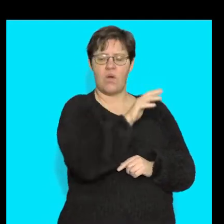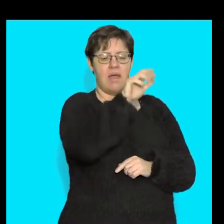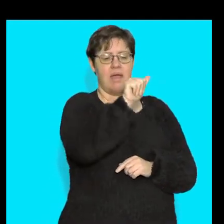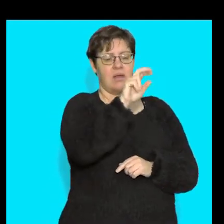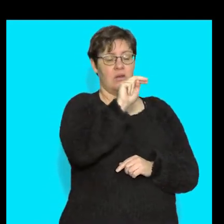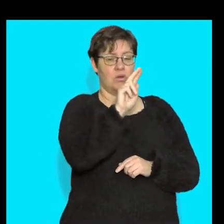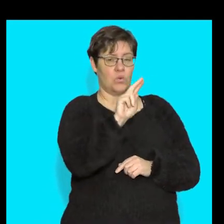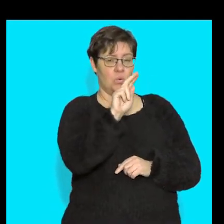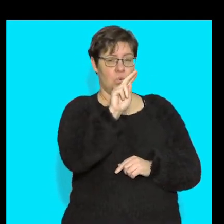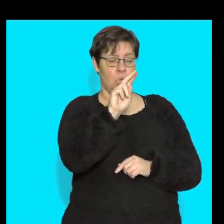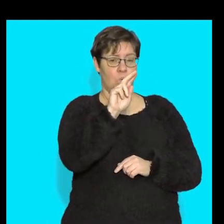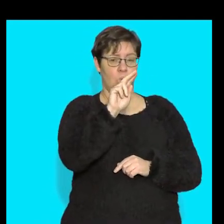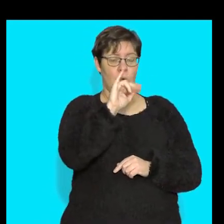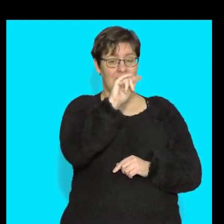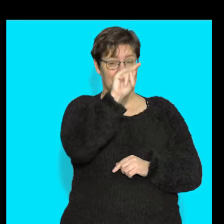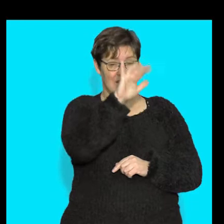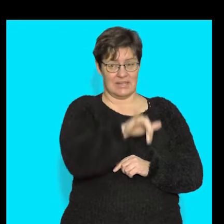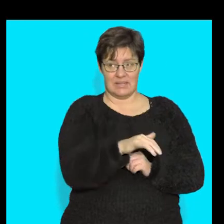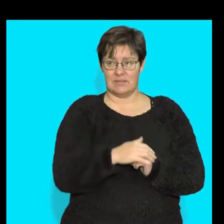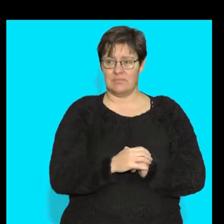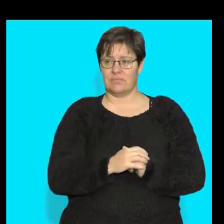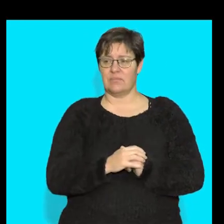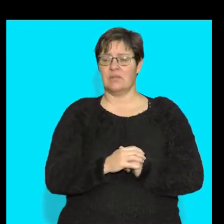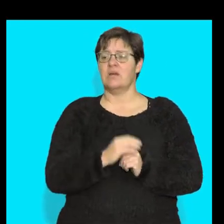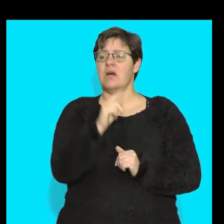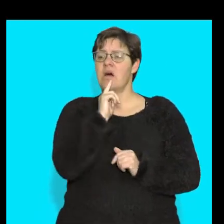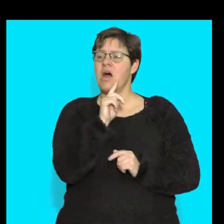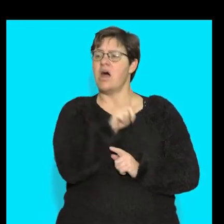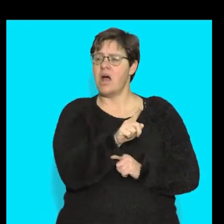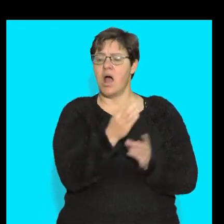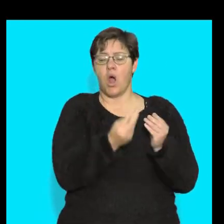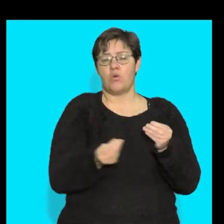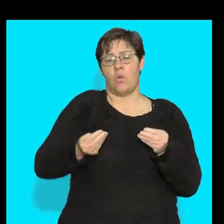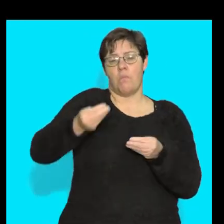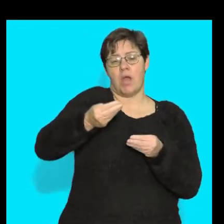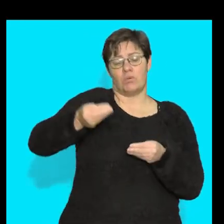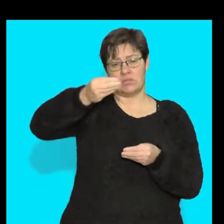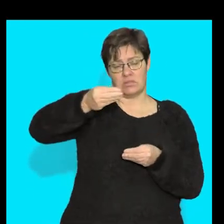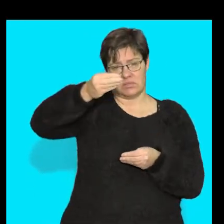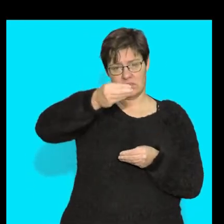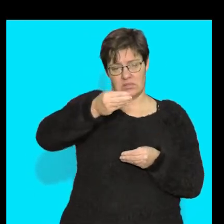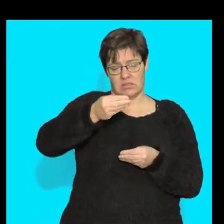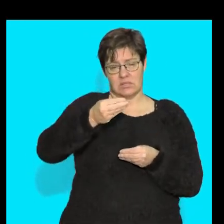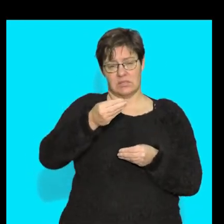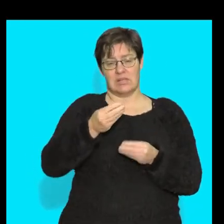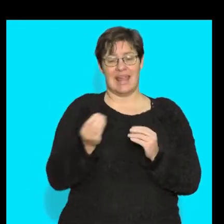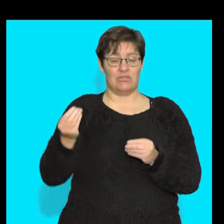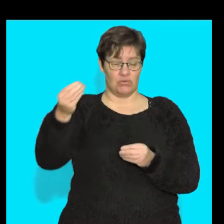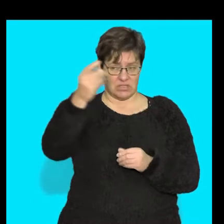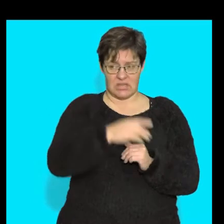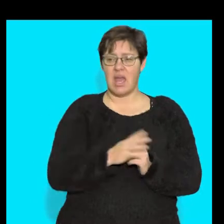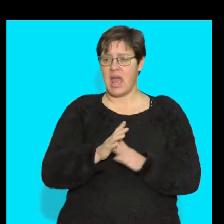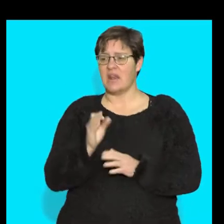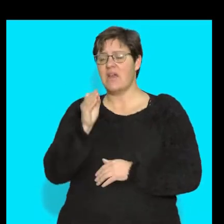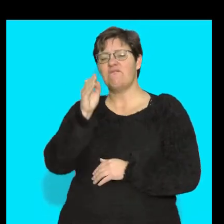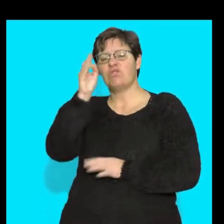annuity. You need to know how to work with the compound interest, and then you also need to work with the